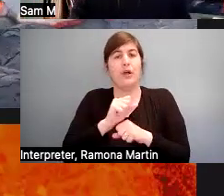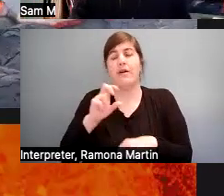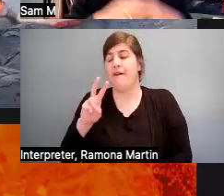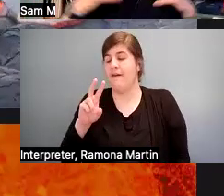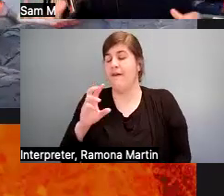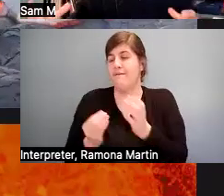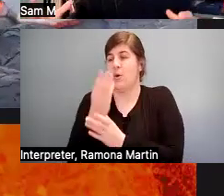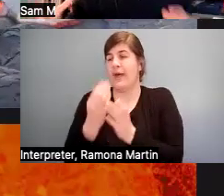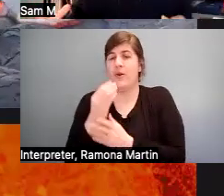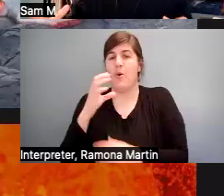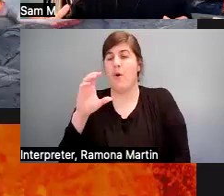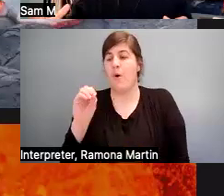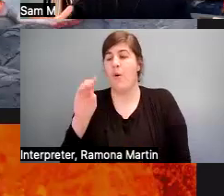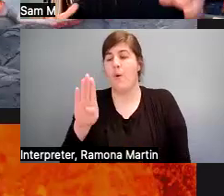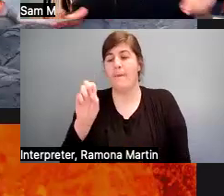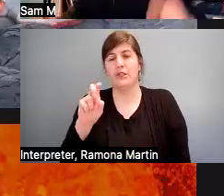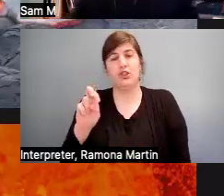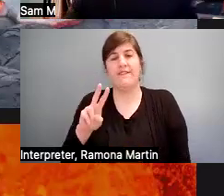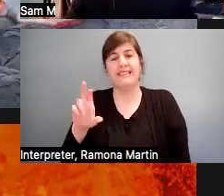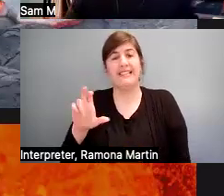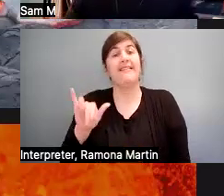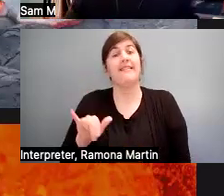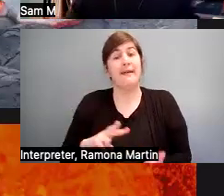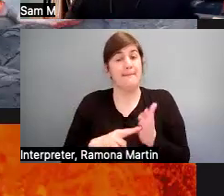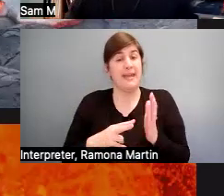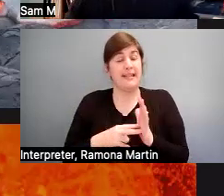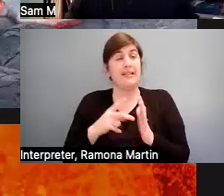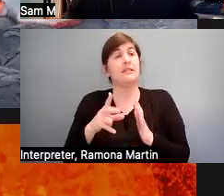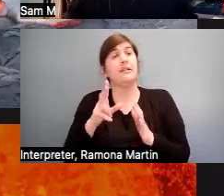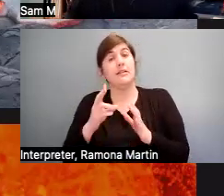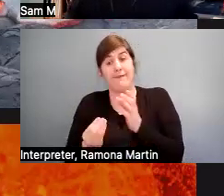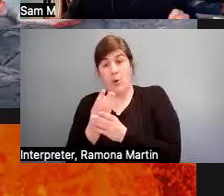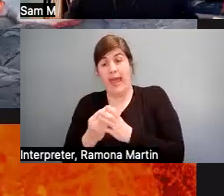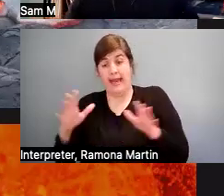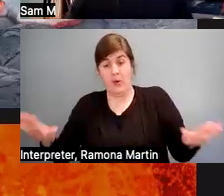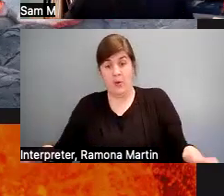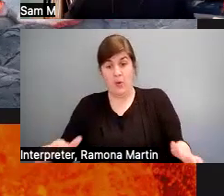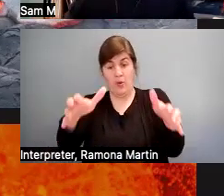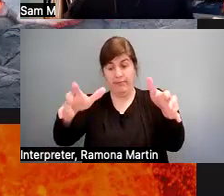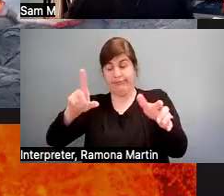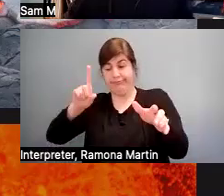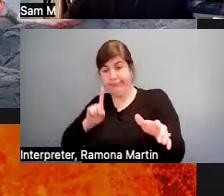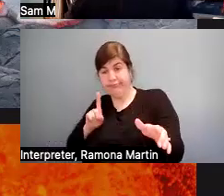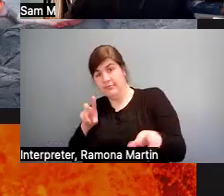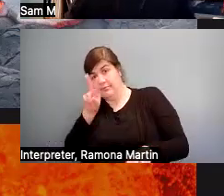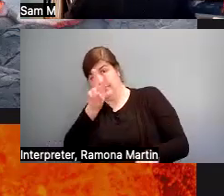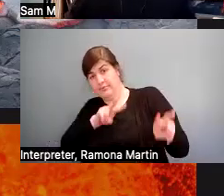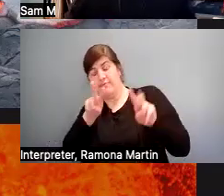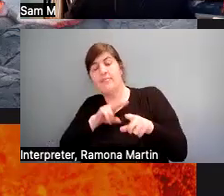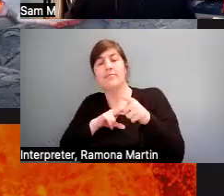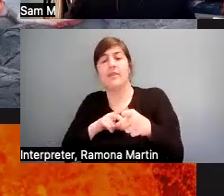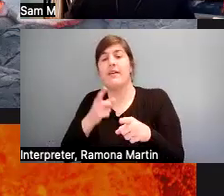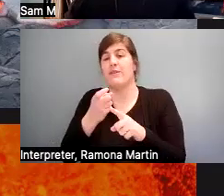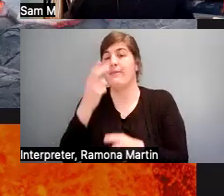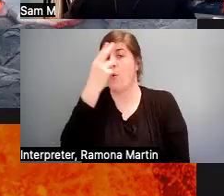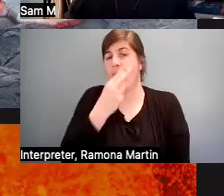they are monitoring volcanoes. Most of those pictures at the top are actually from Kilauea on the island of Hawaii. So